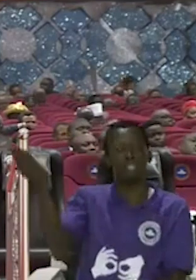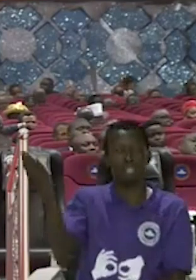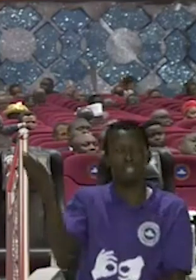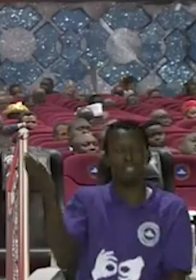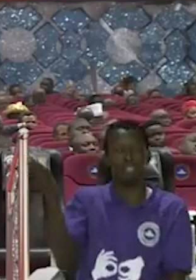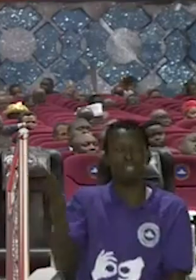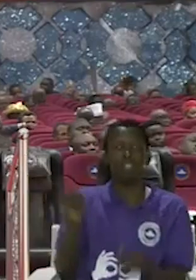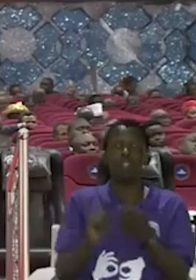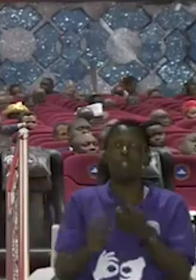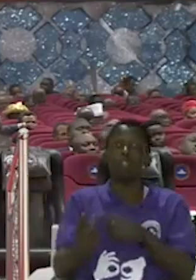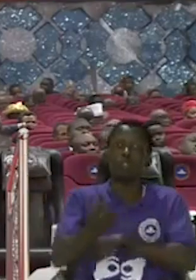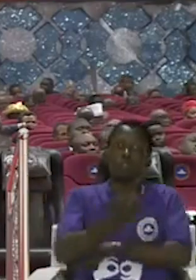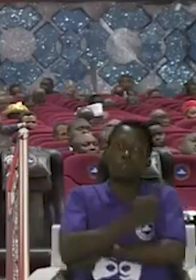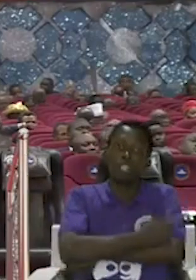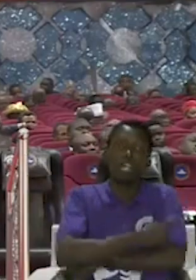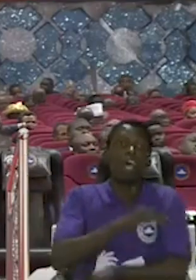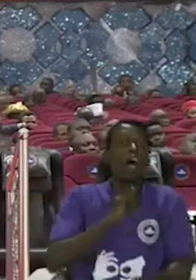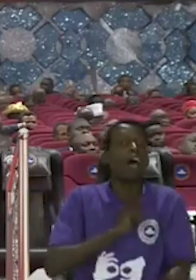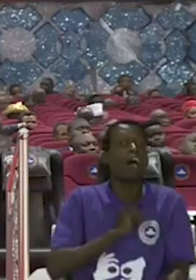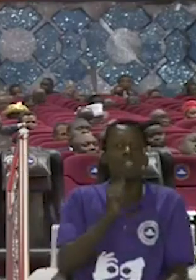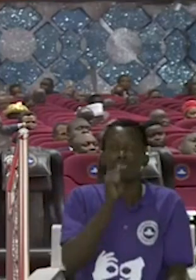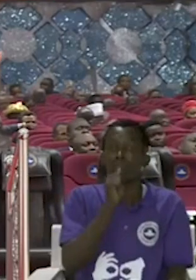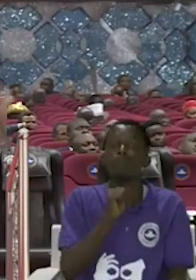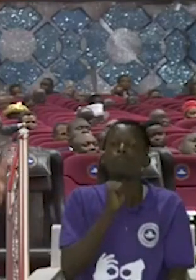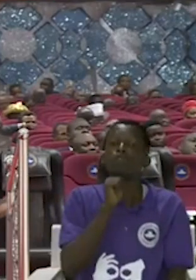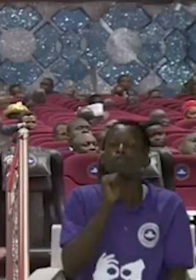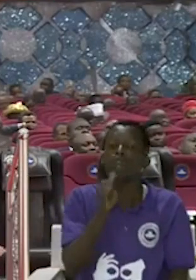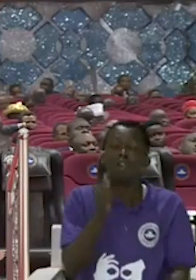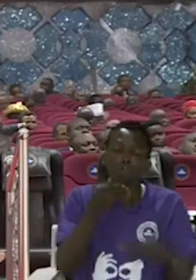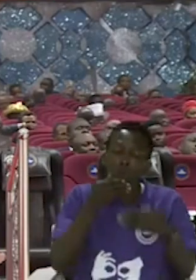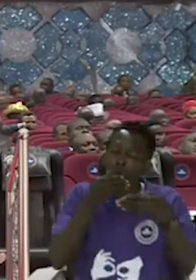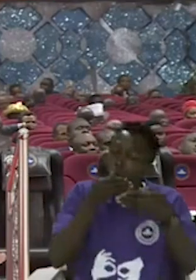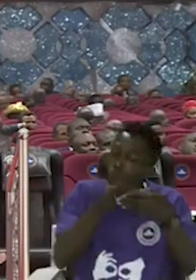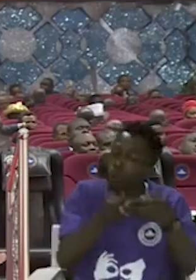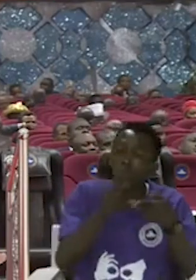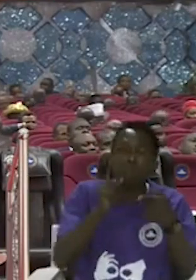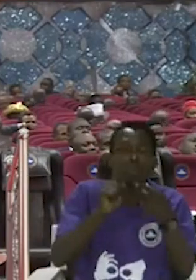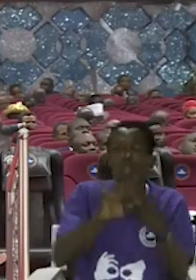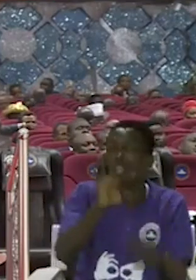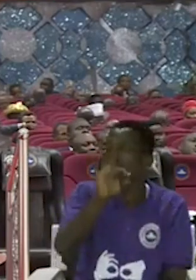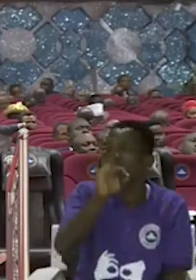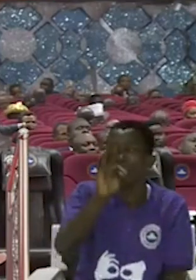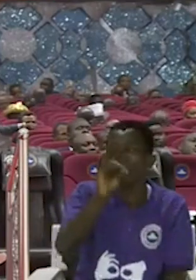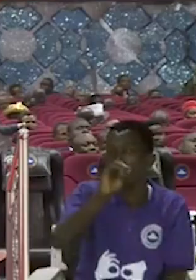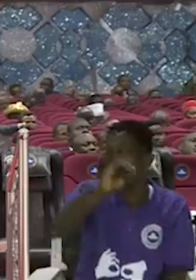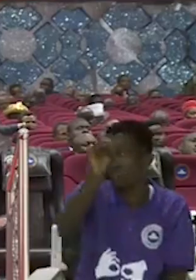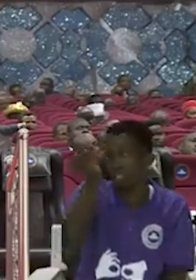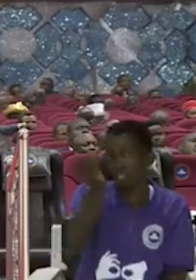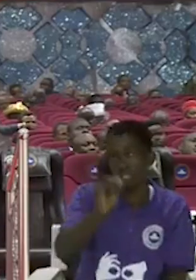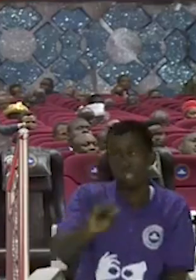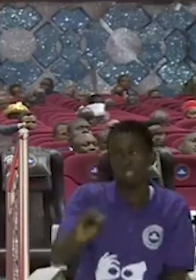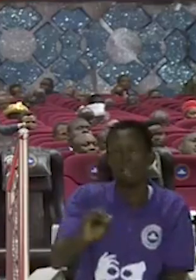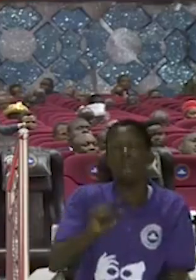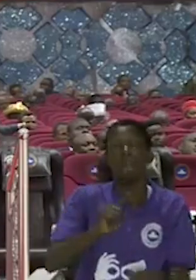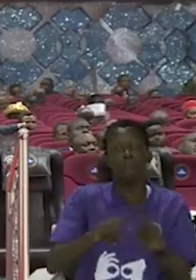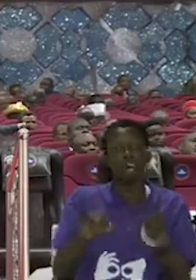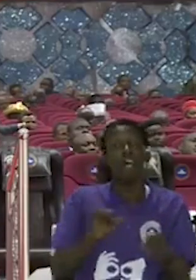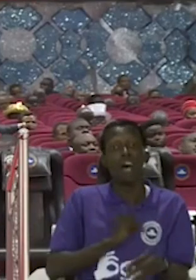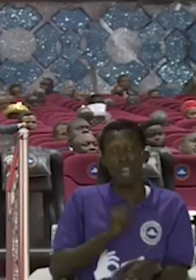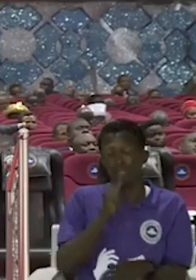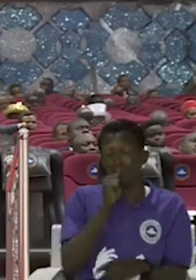Today, I am not close to 90%. But I'm far